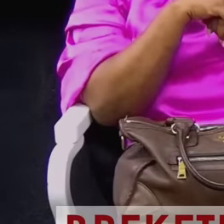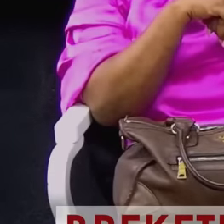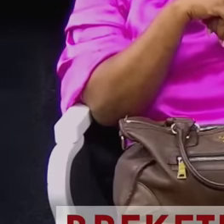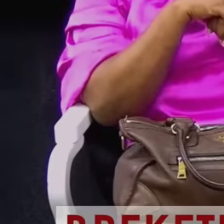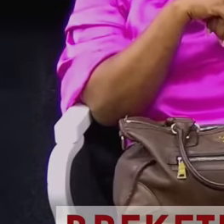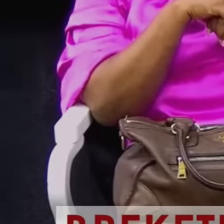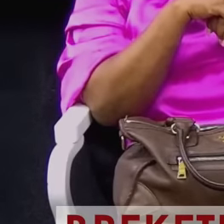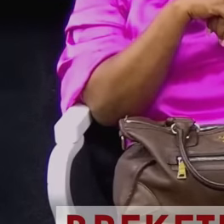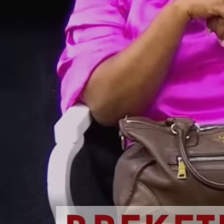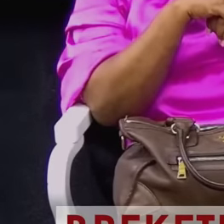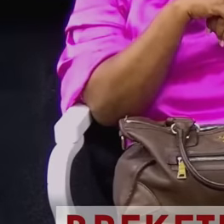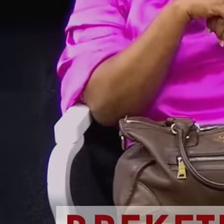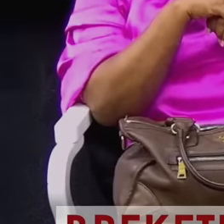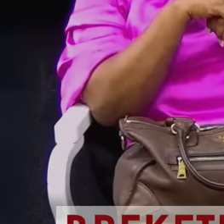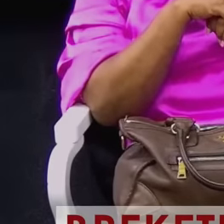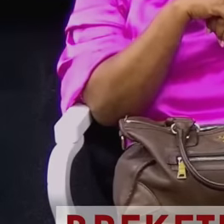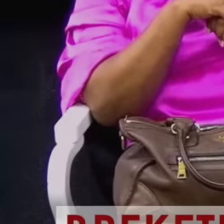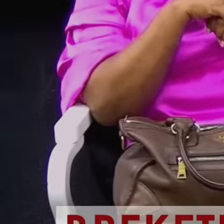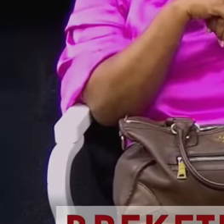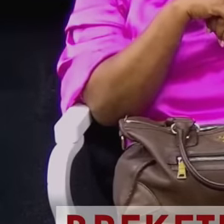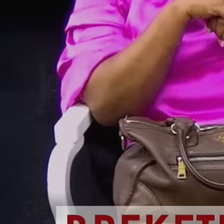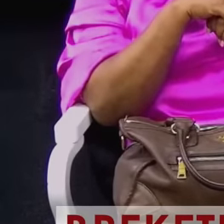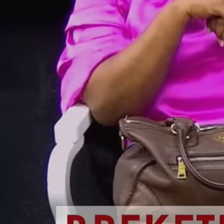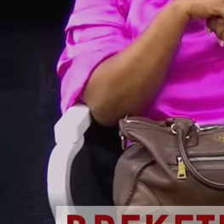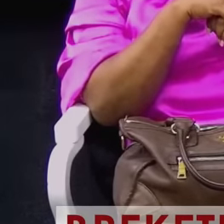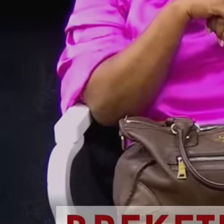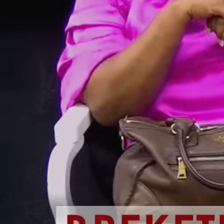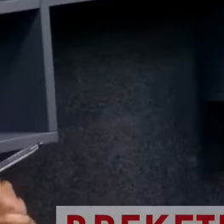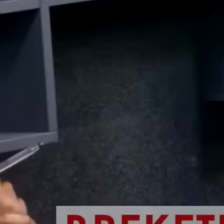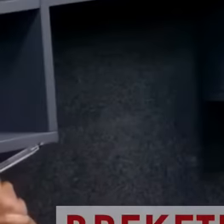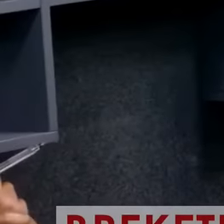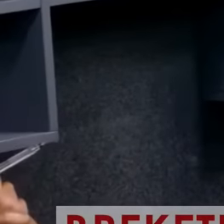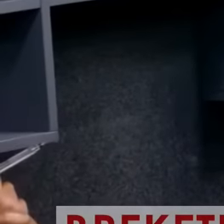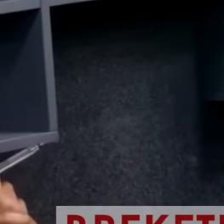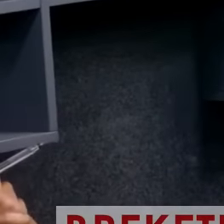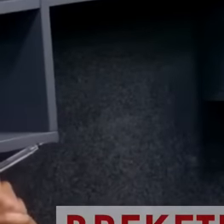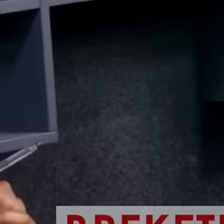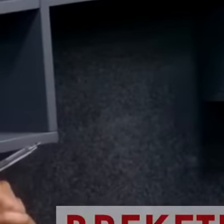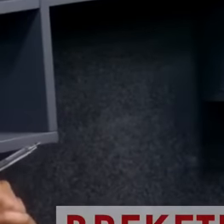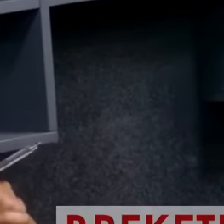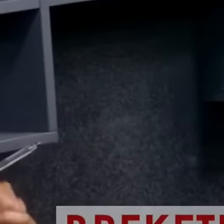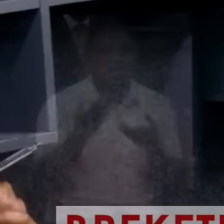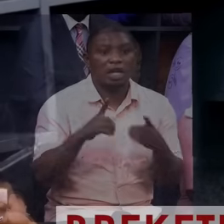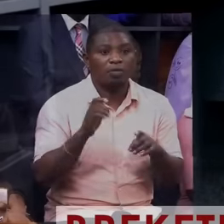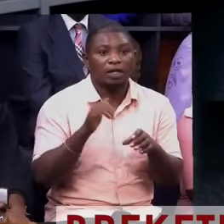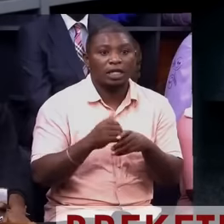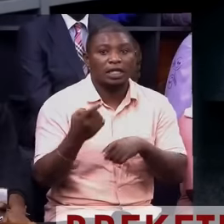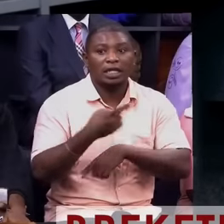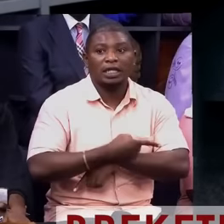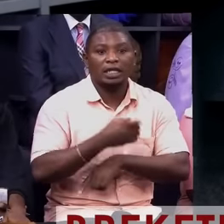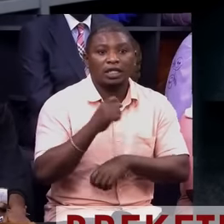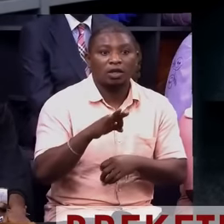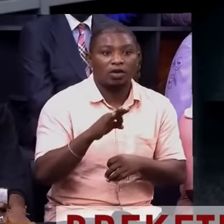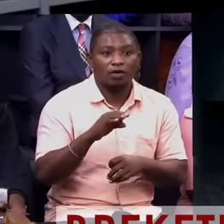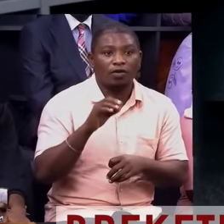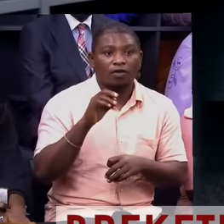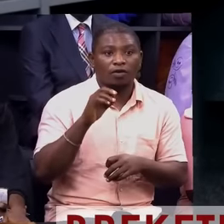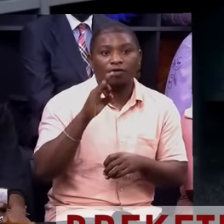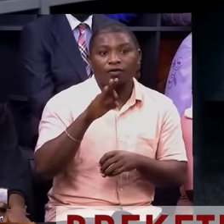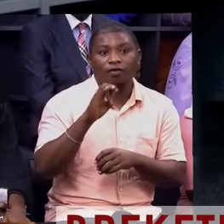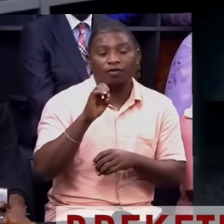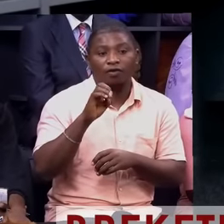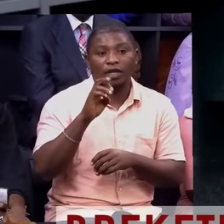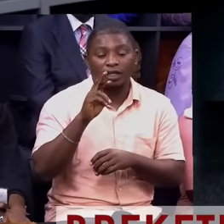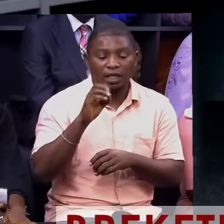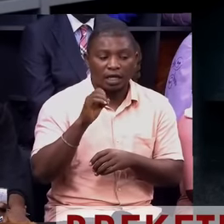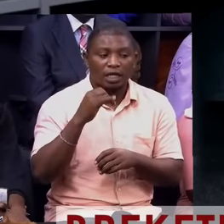because of science technology in the vaccine wall the things that happen in the days of fiza is very different